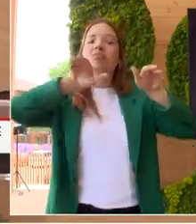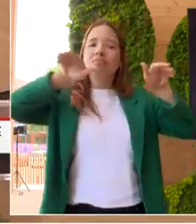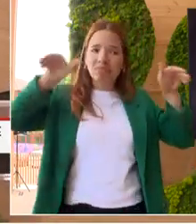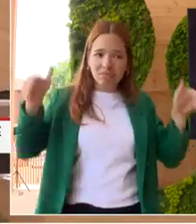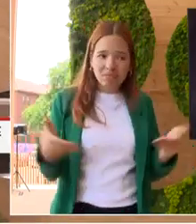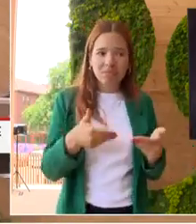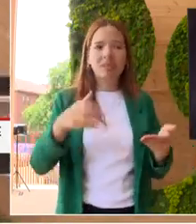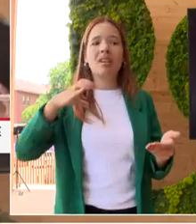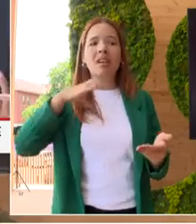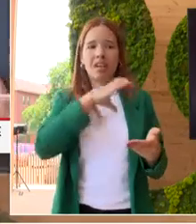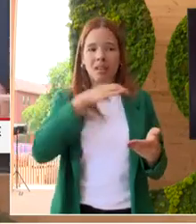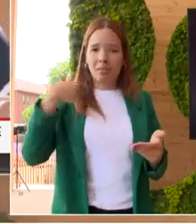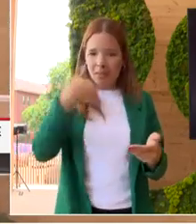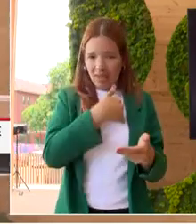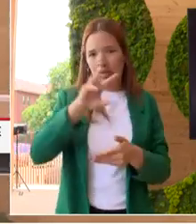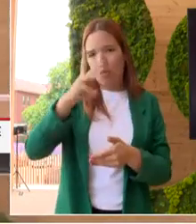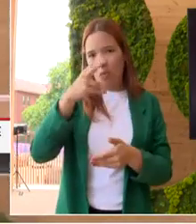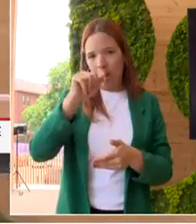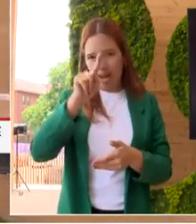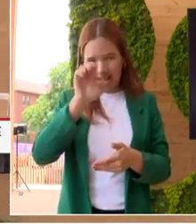Trayon White.